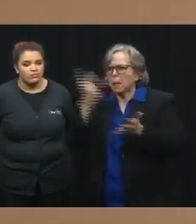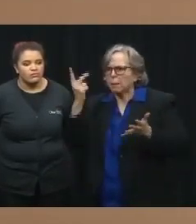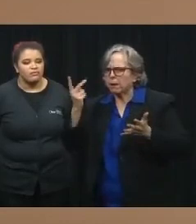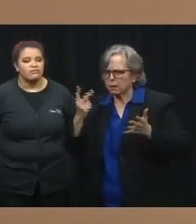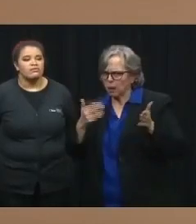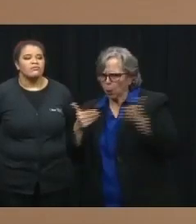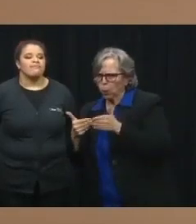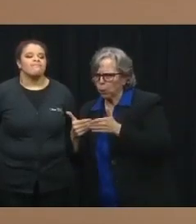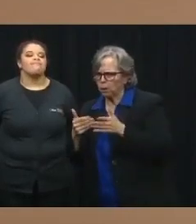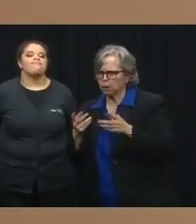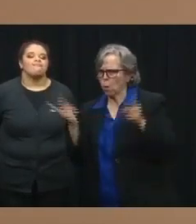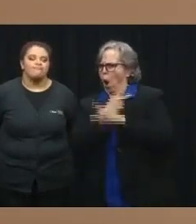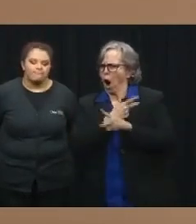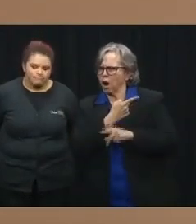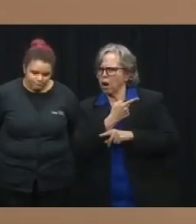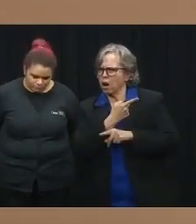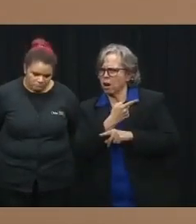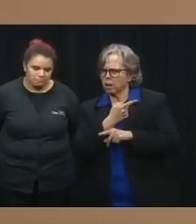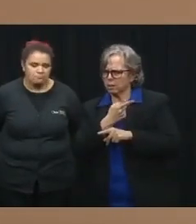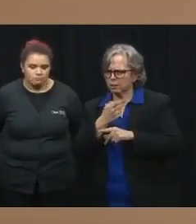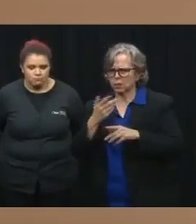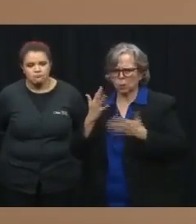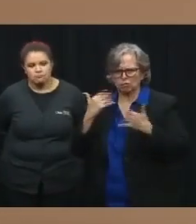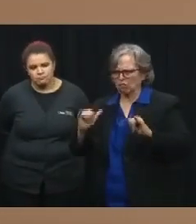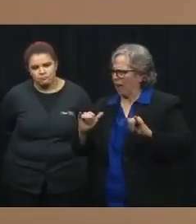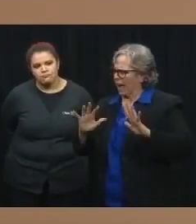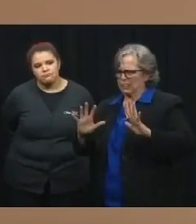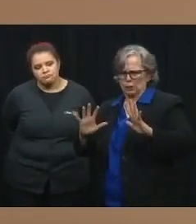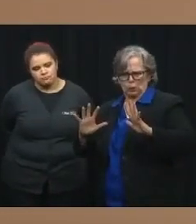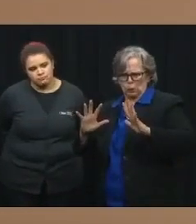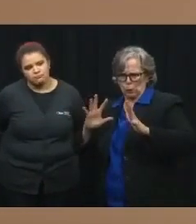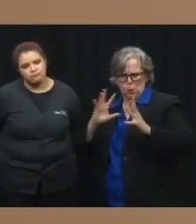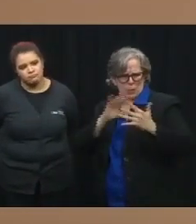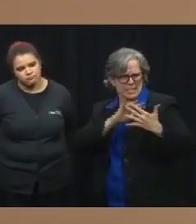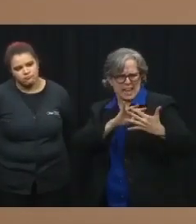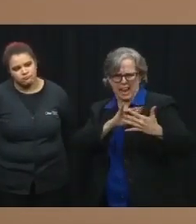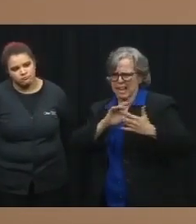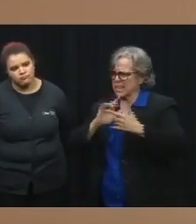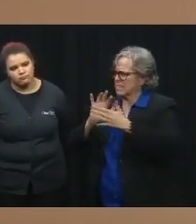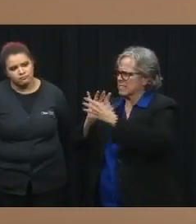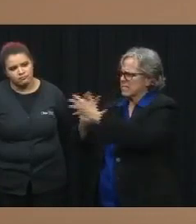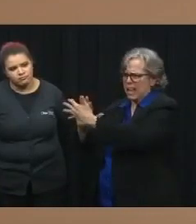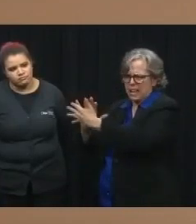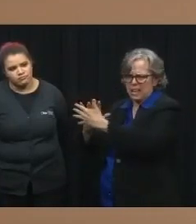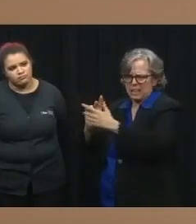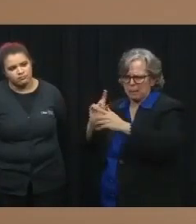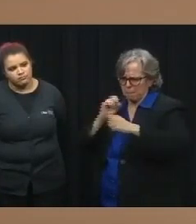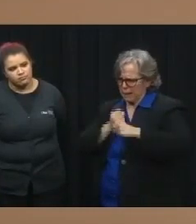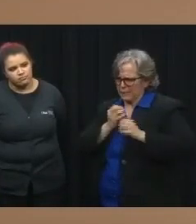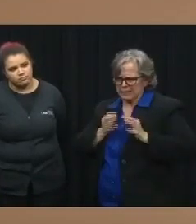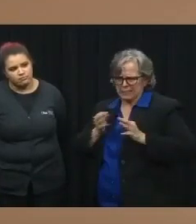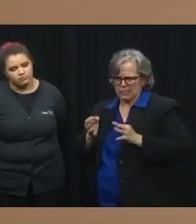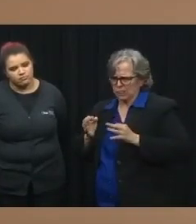to make sense of it, to help guide our decisions. But I can say to everyone, we are